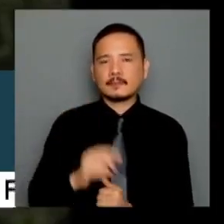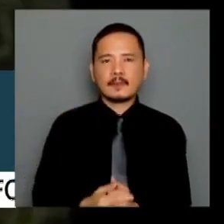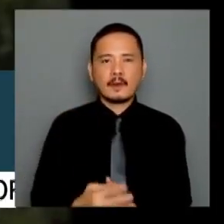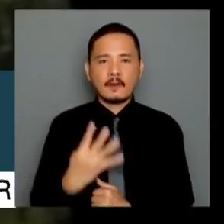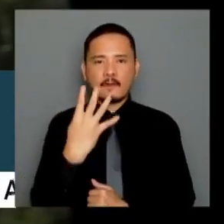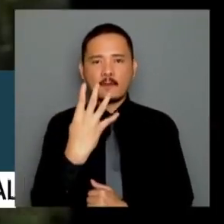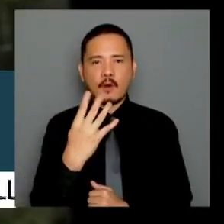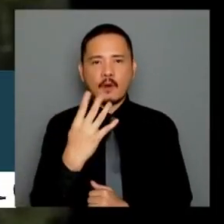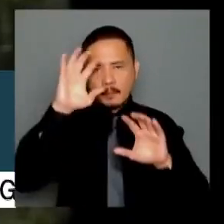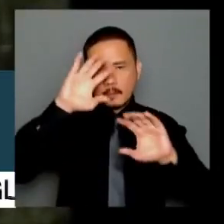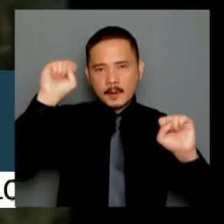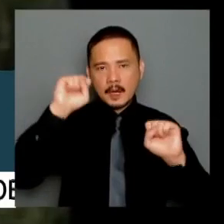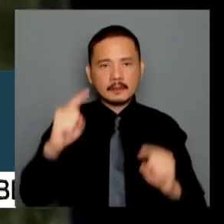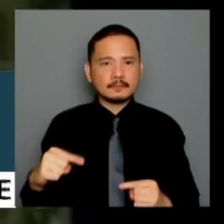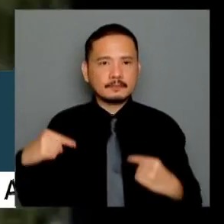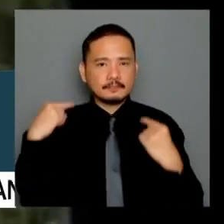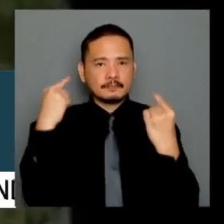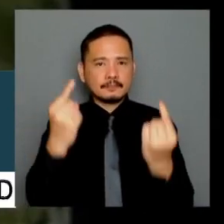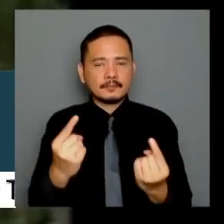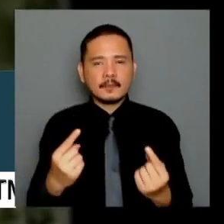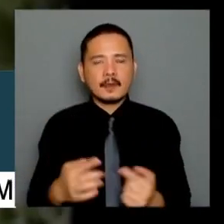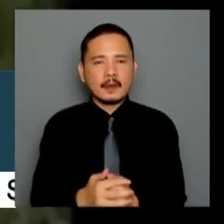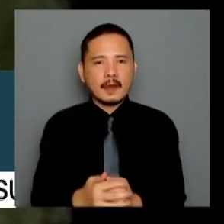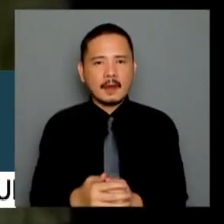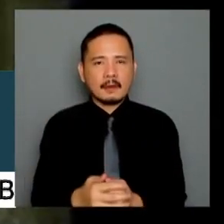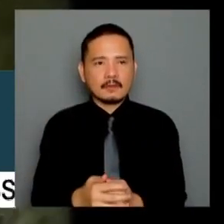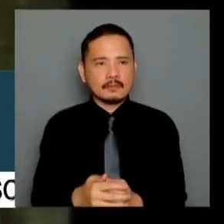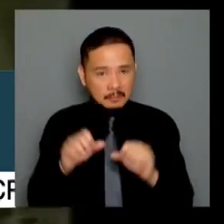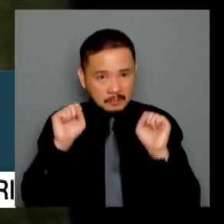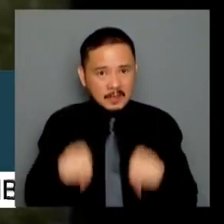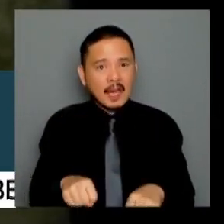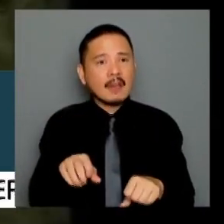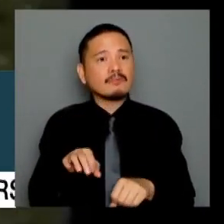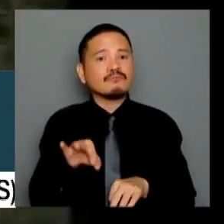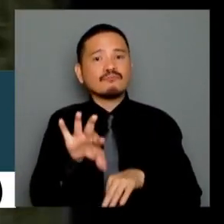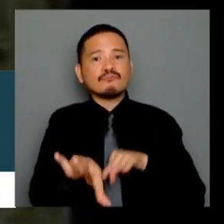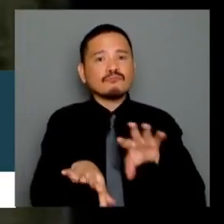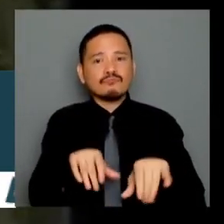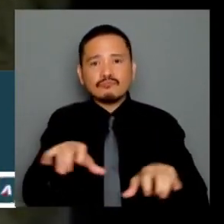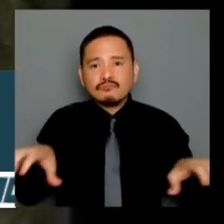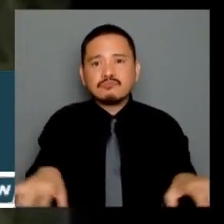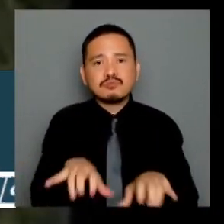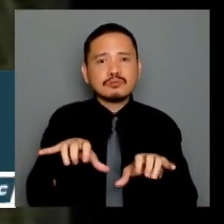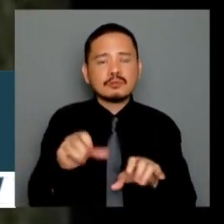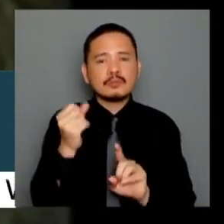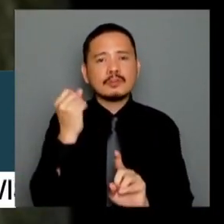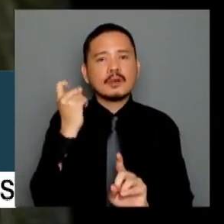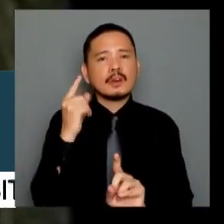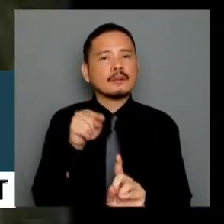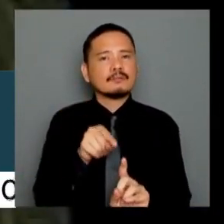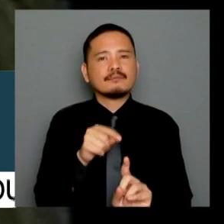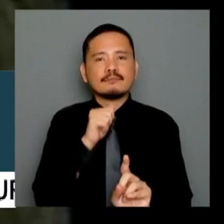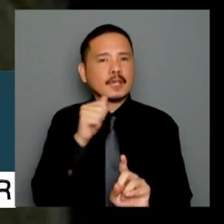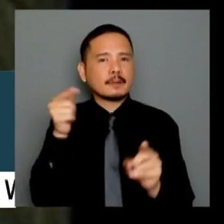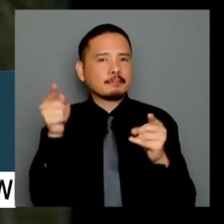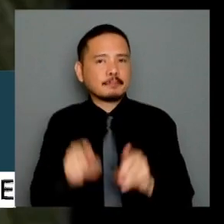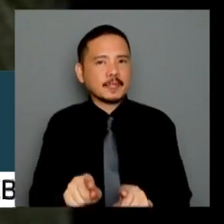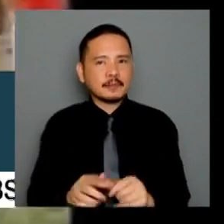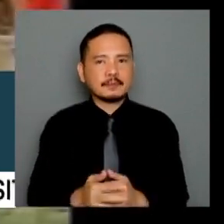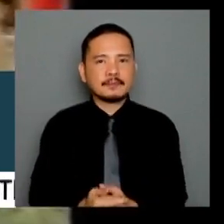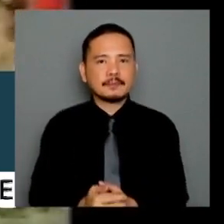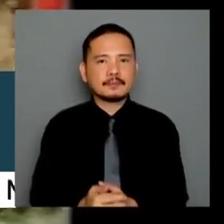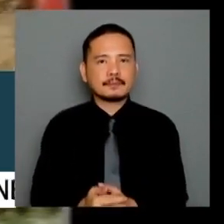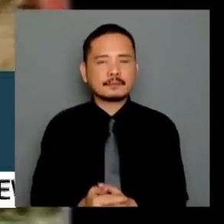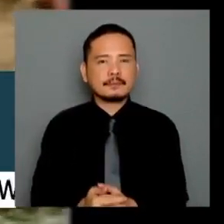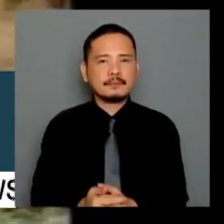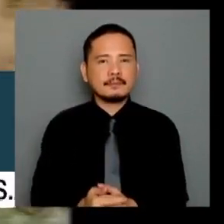past four presidents that have their will to pursue this case, but apparently this has not been fully